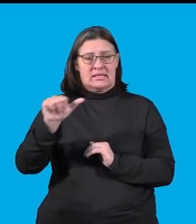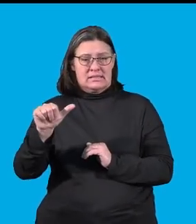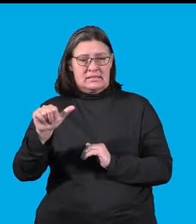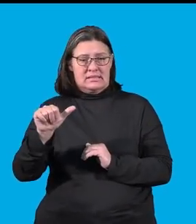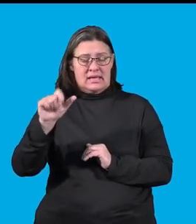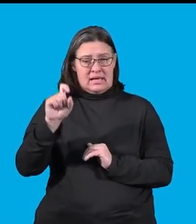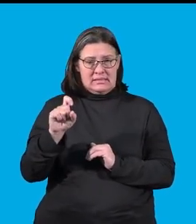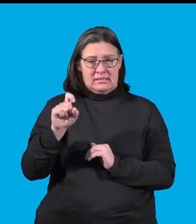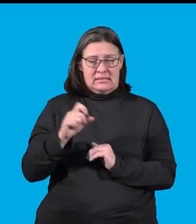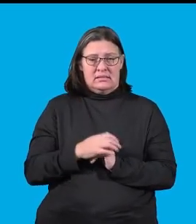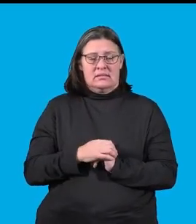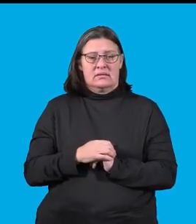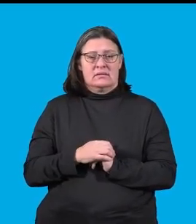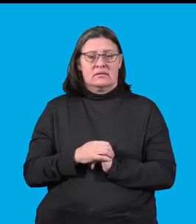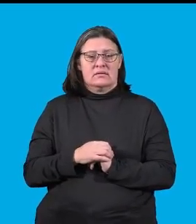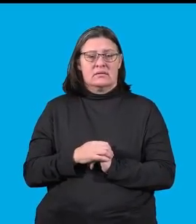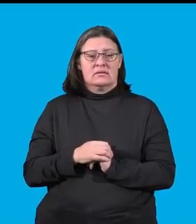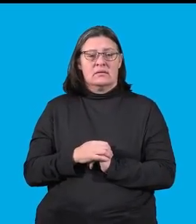minus 36x.